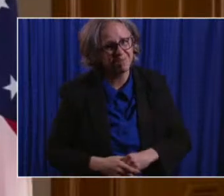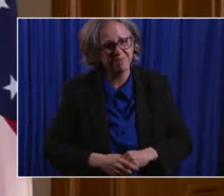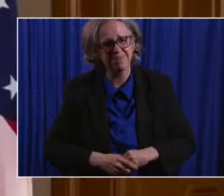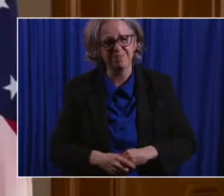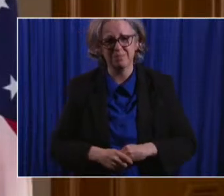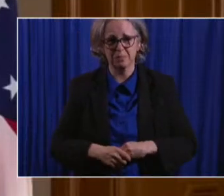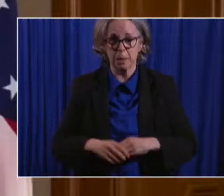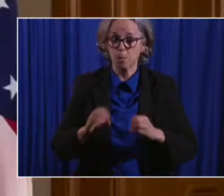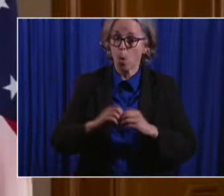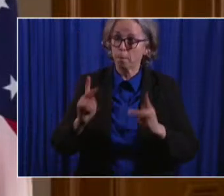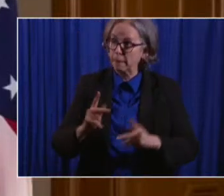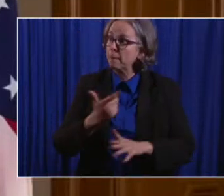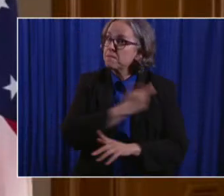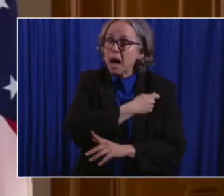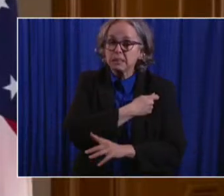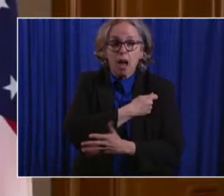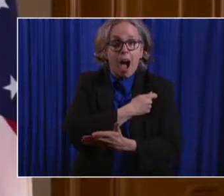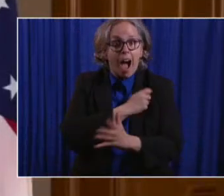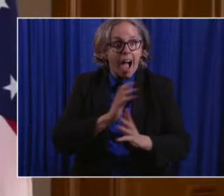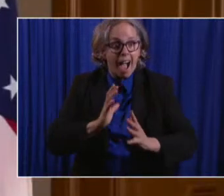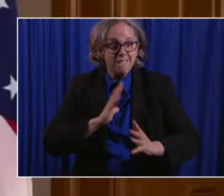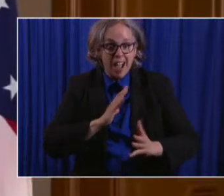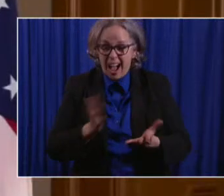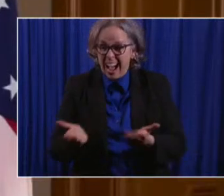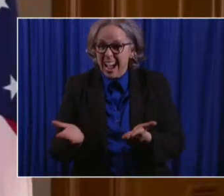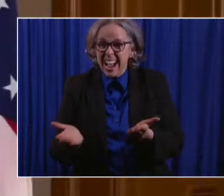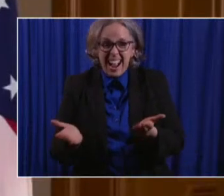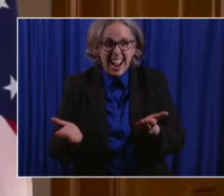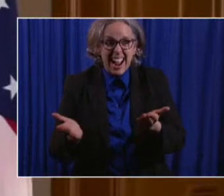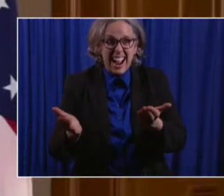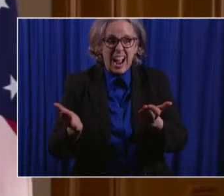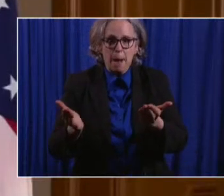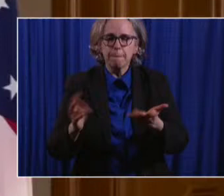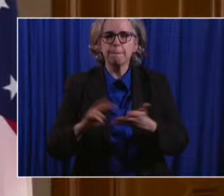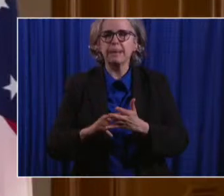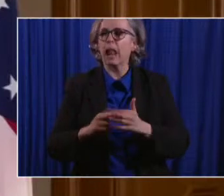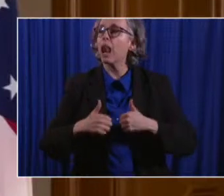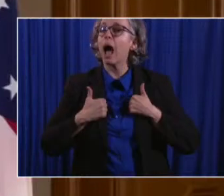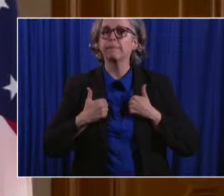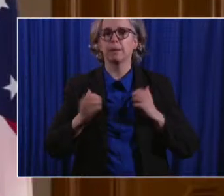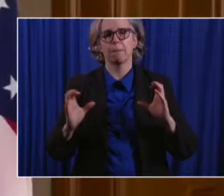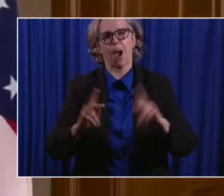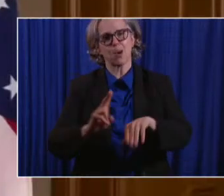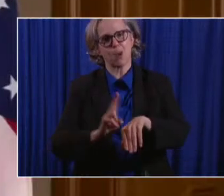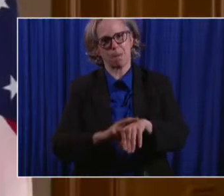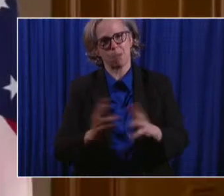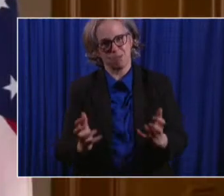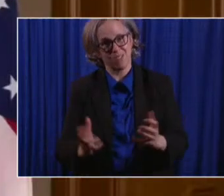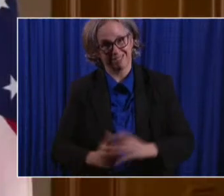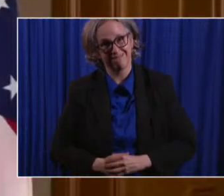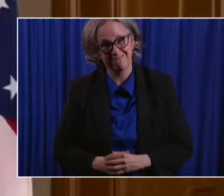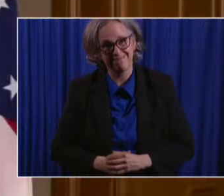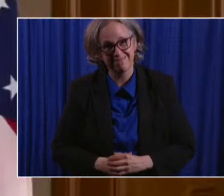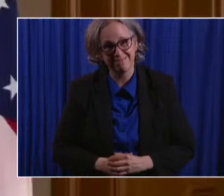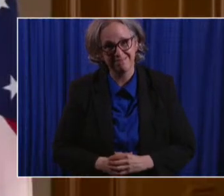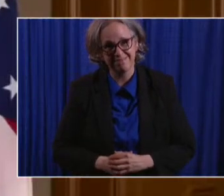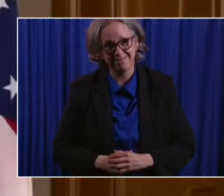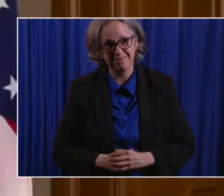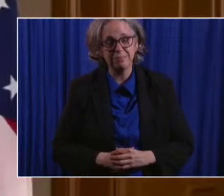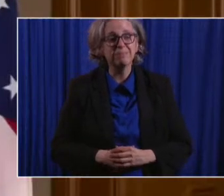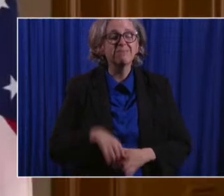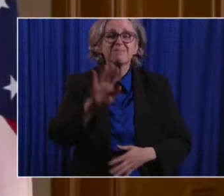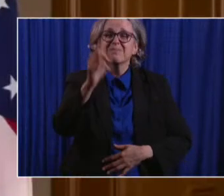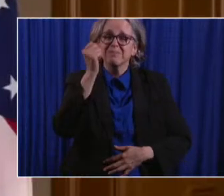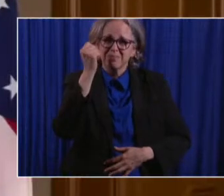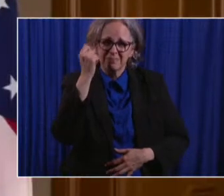back to normal. And if someone is not vaccinated today, it is